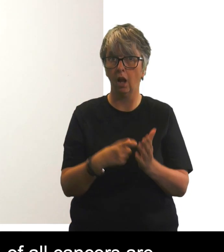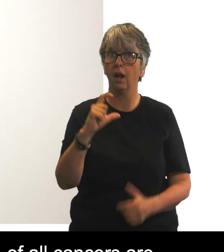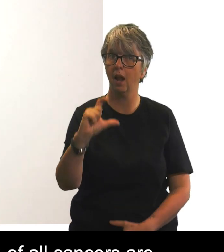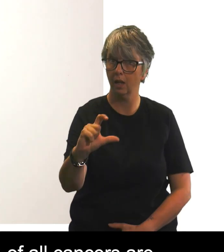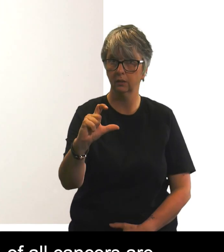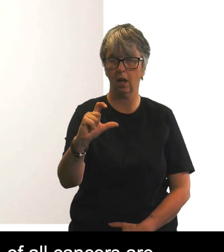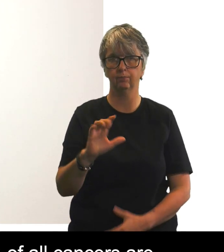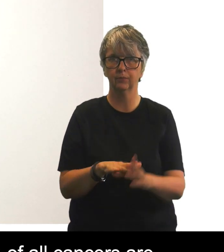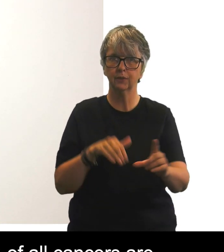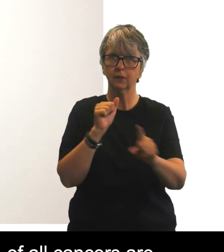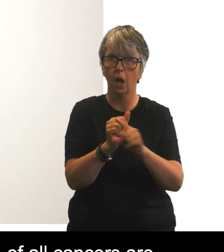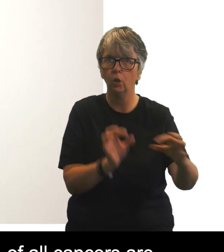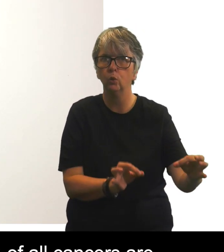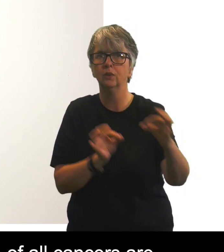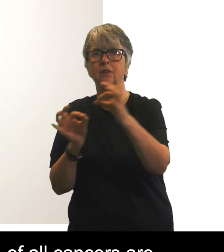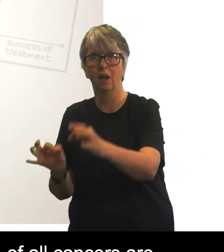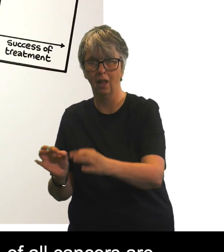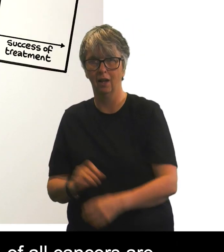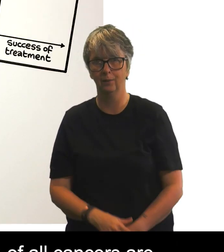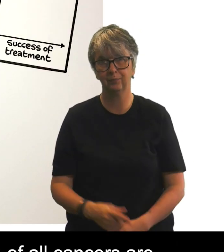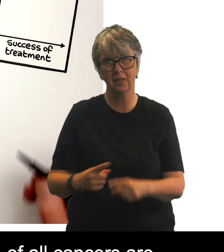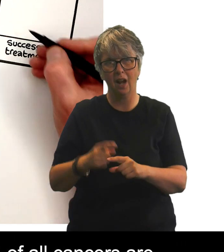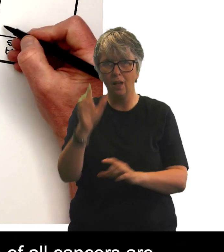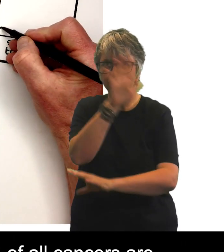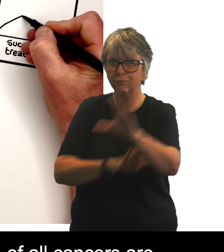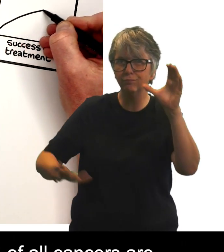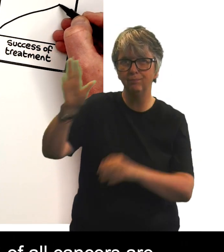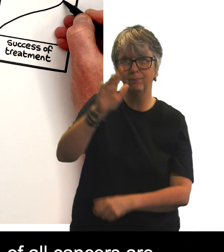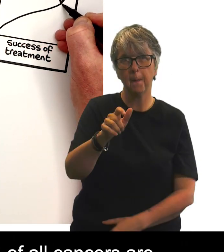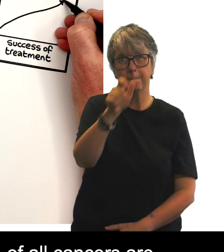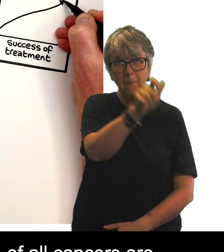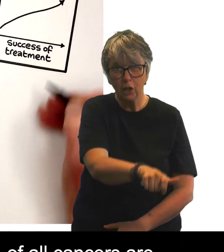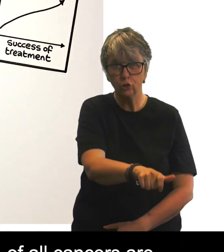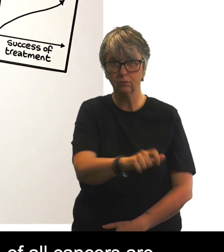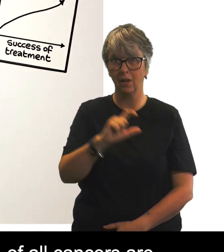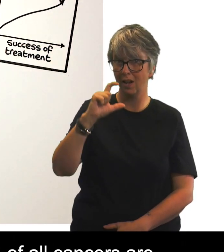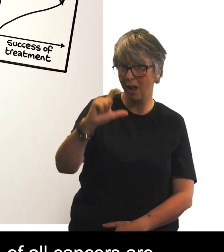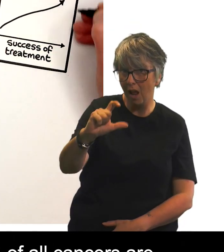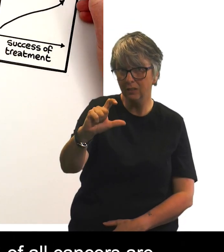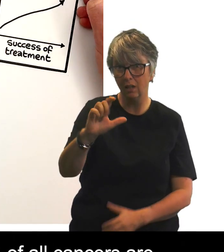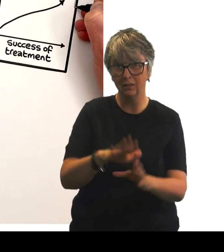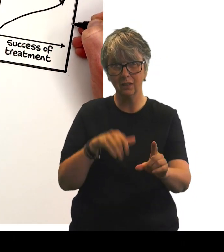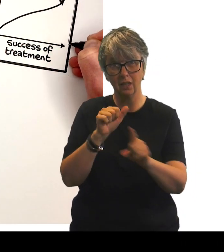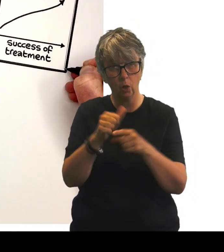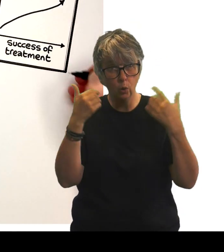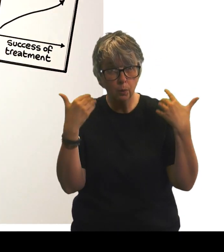estimated that 46% of all cancers are diagnosed at a late stage when treatment is less